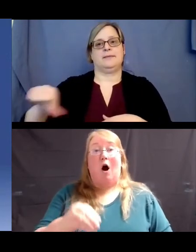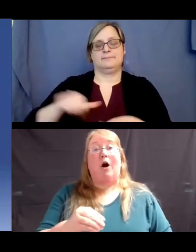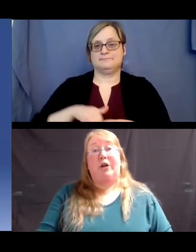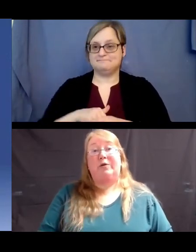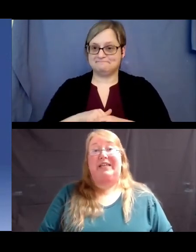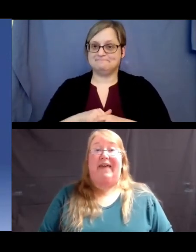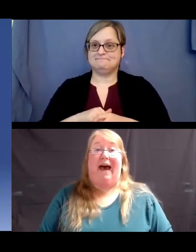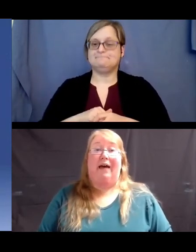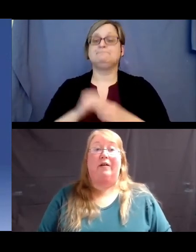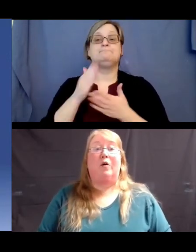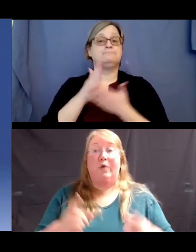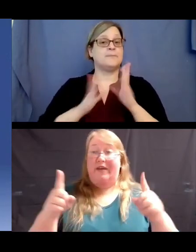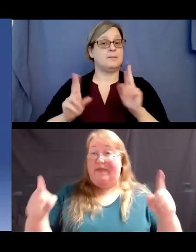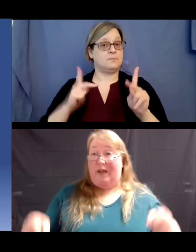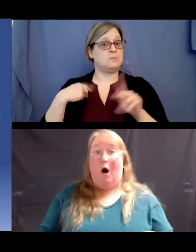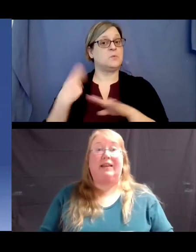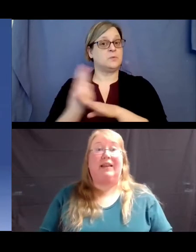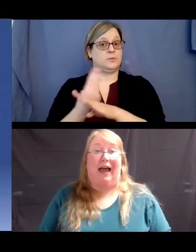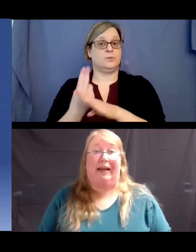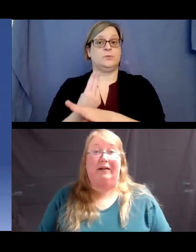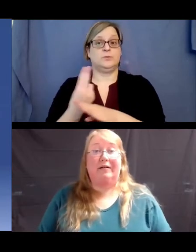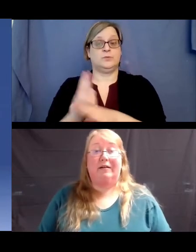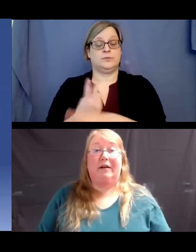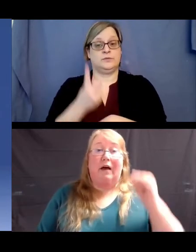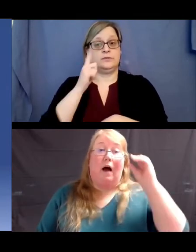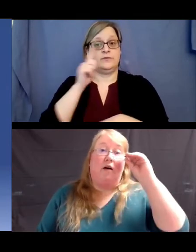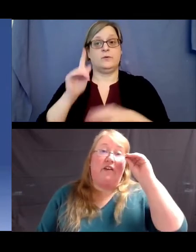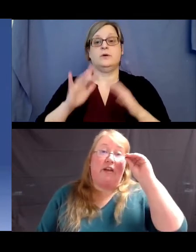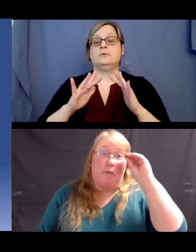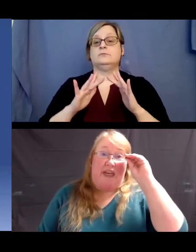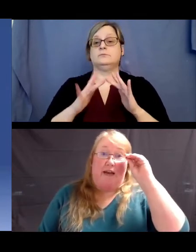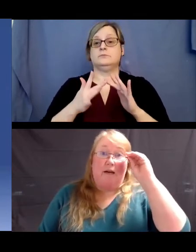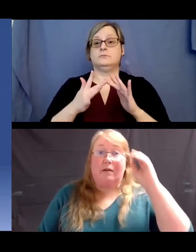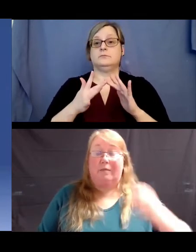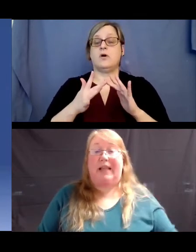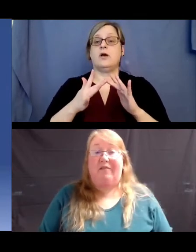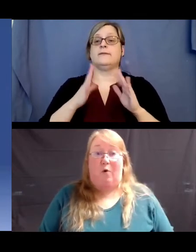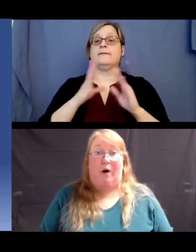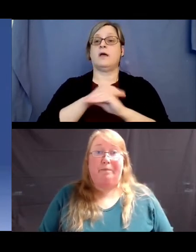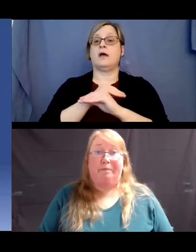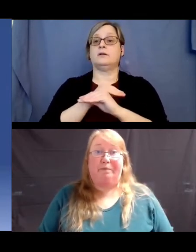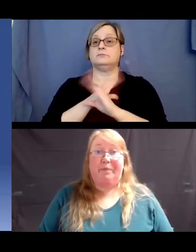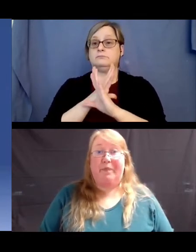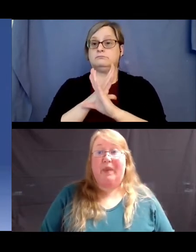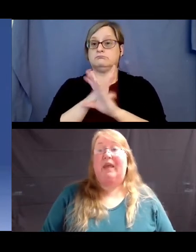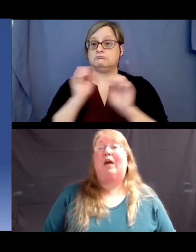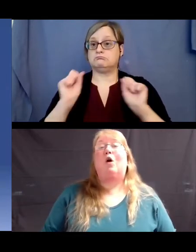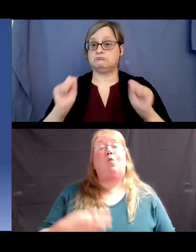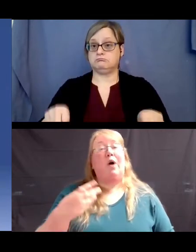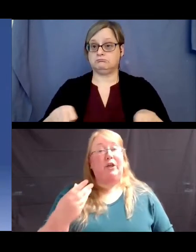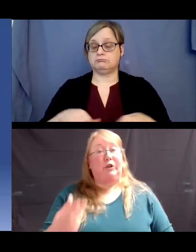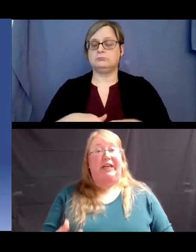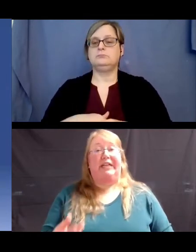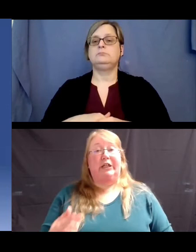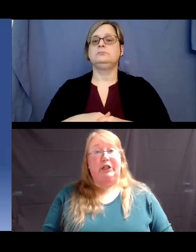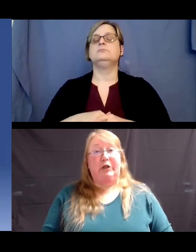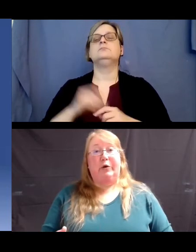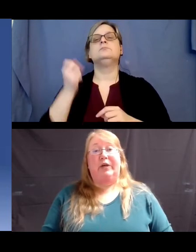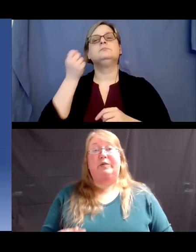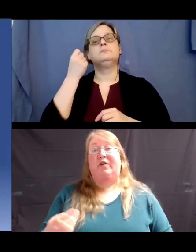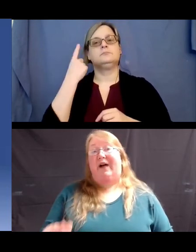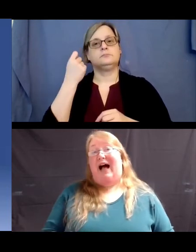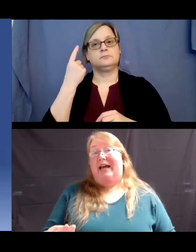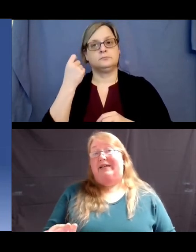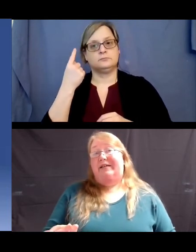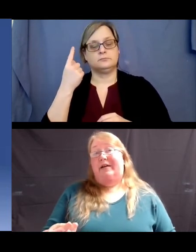folks are using that with the online video meeting platform. What you'll need to do